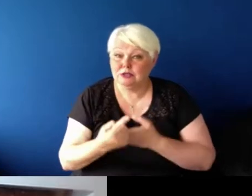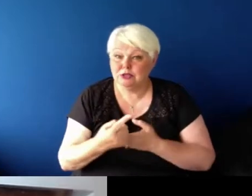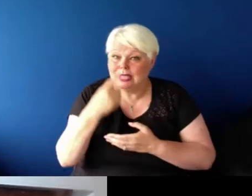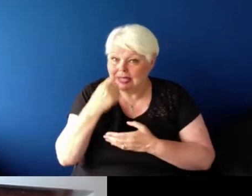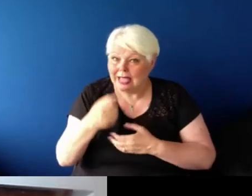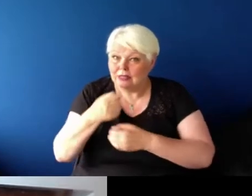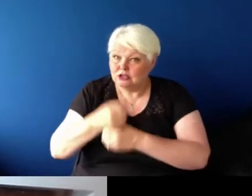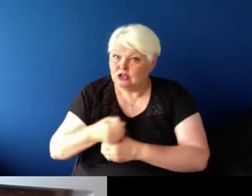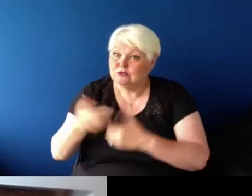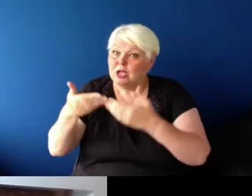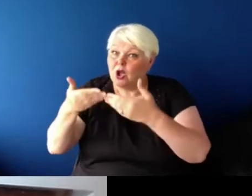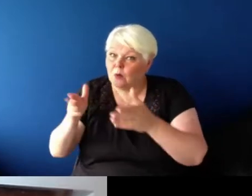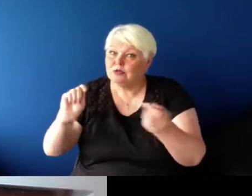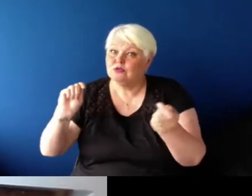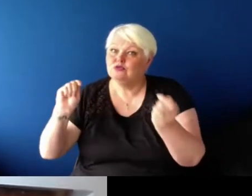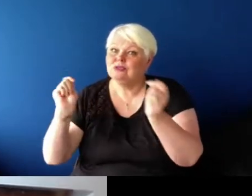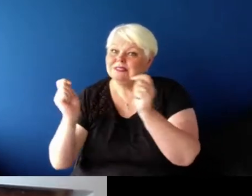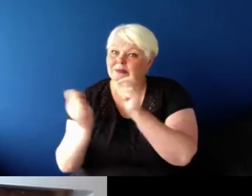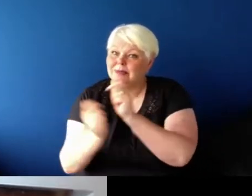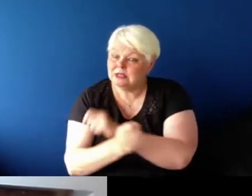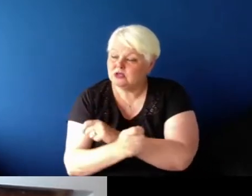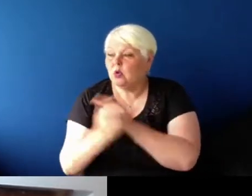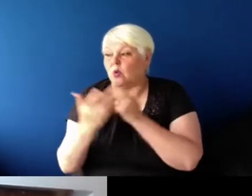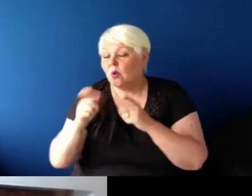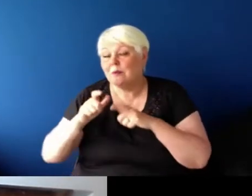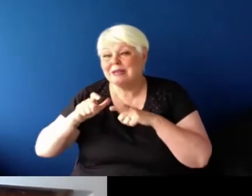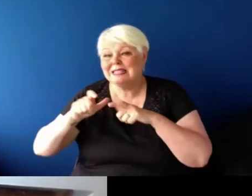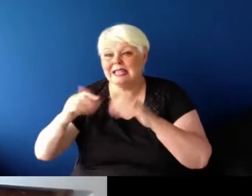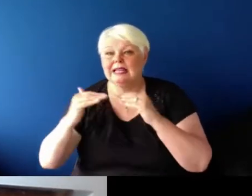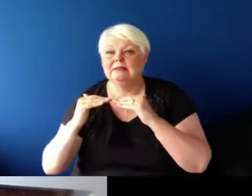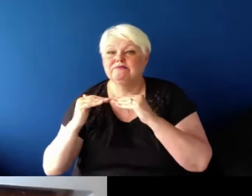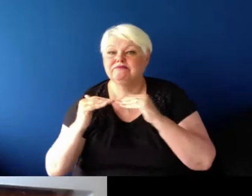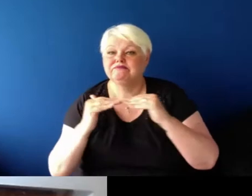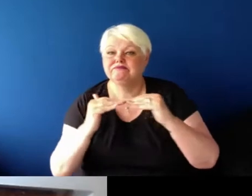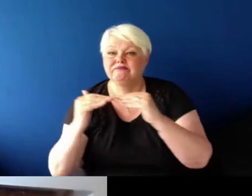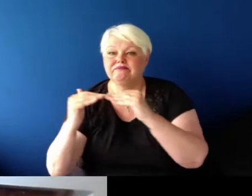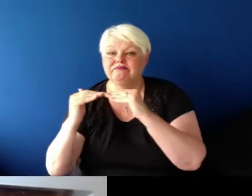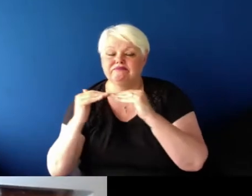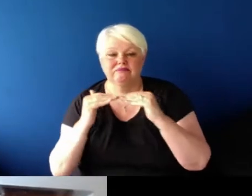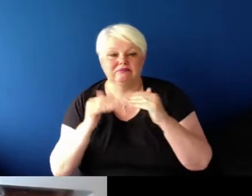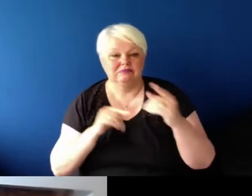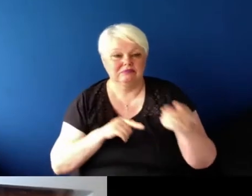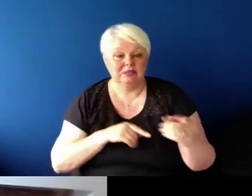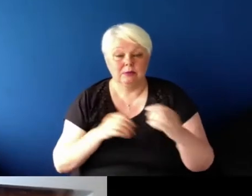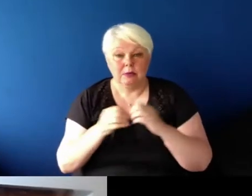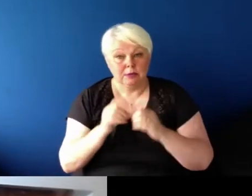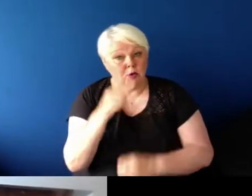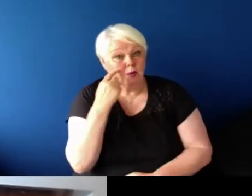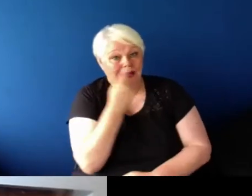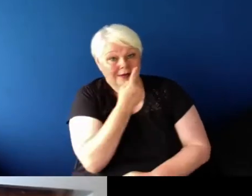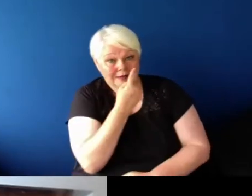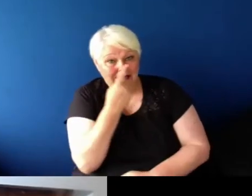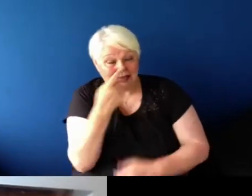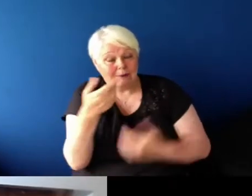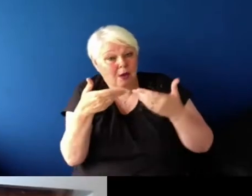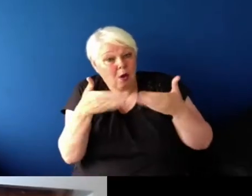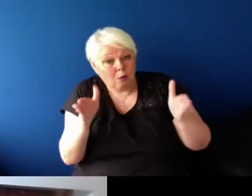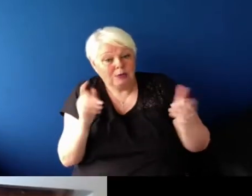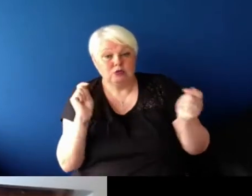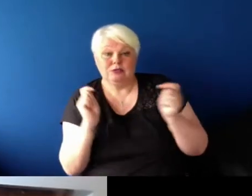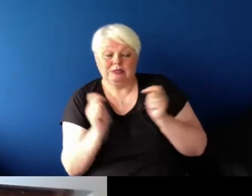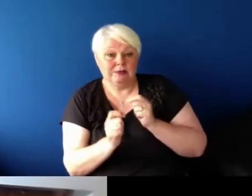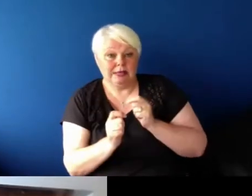to transformation, or is it just about maintaining the status quo? Yeah, well, you're witness to the fact that it can be open to transformation.